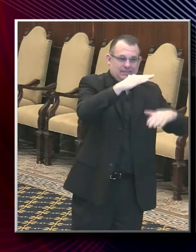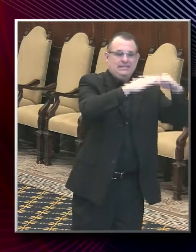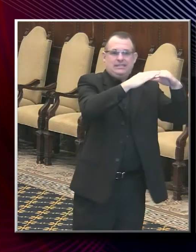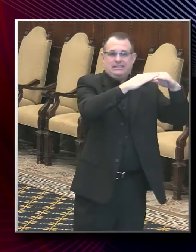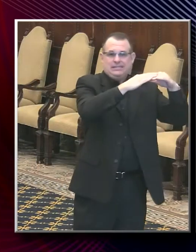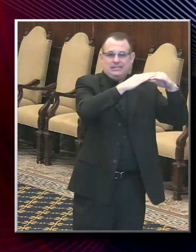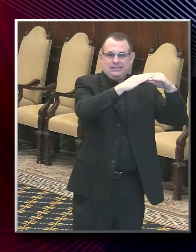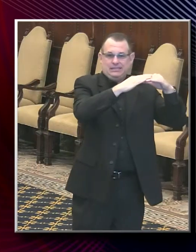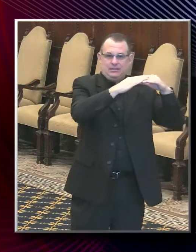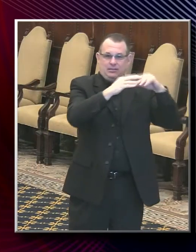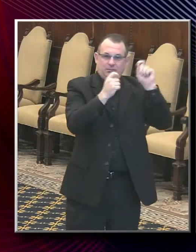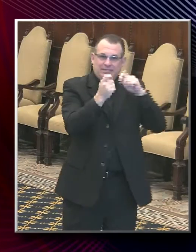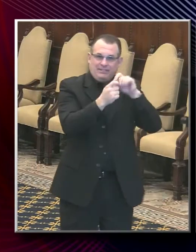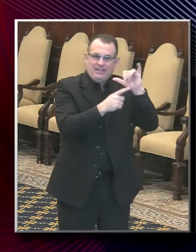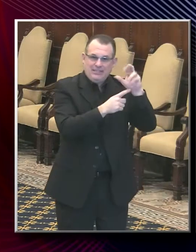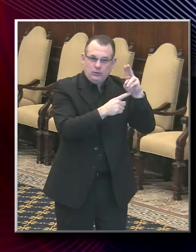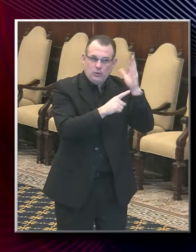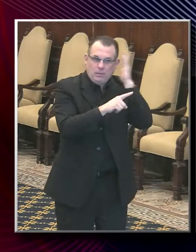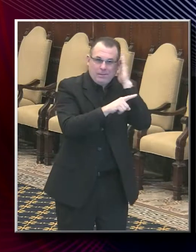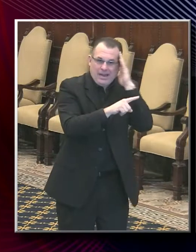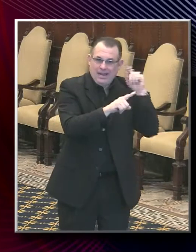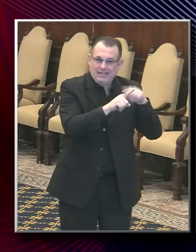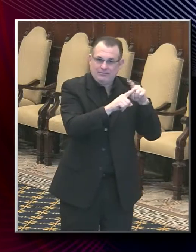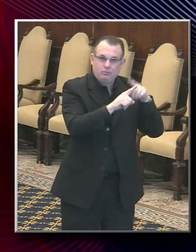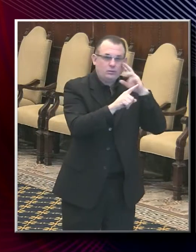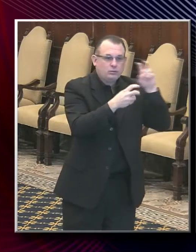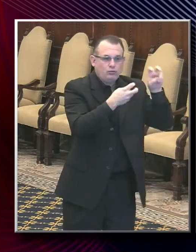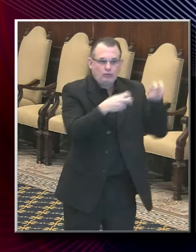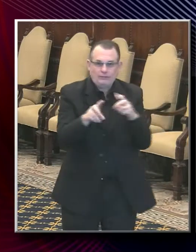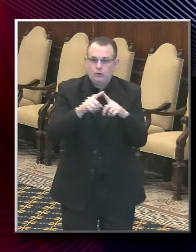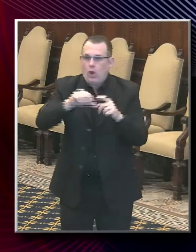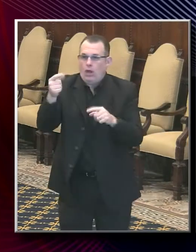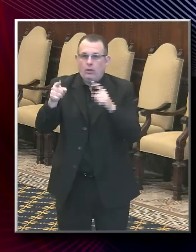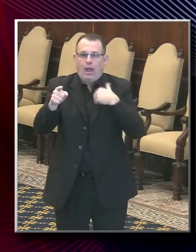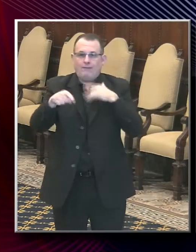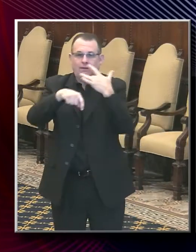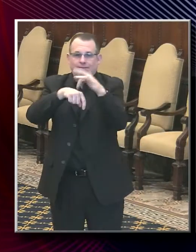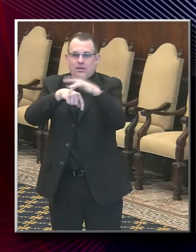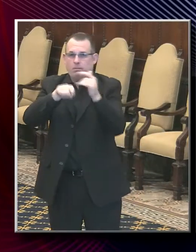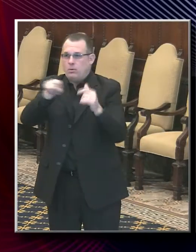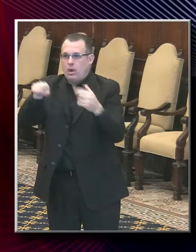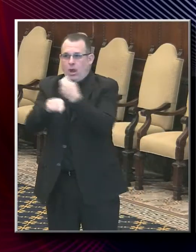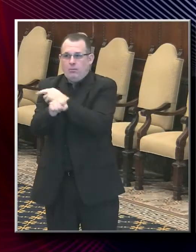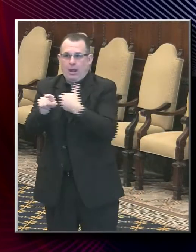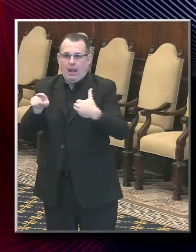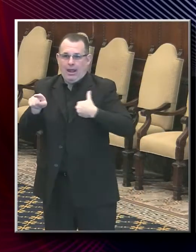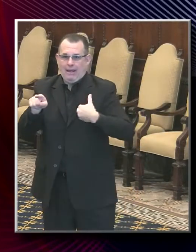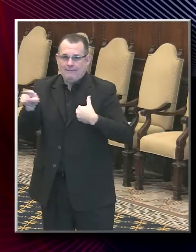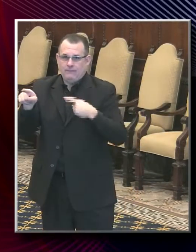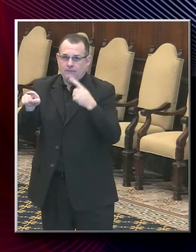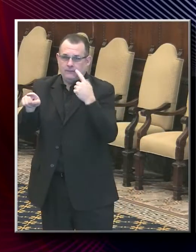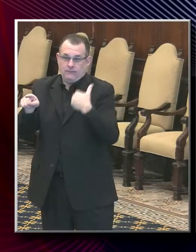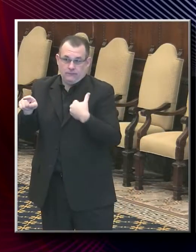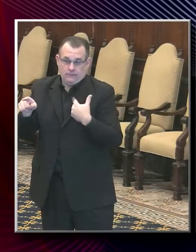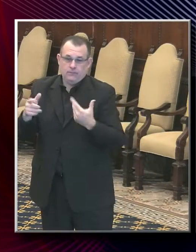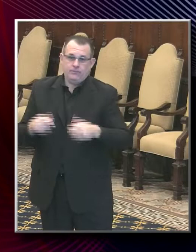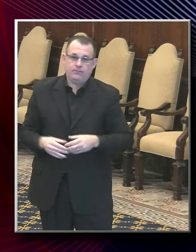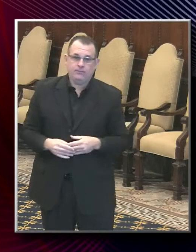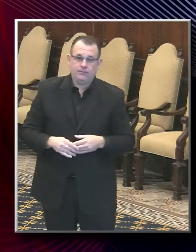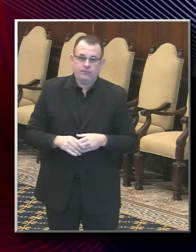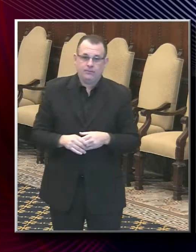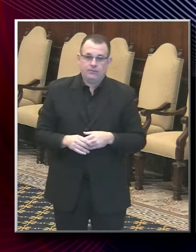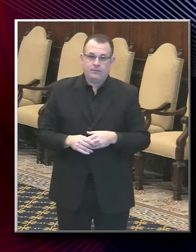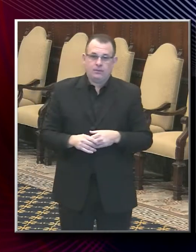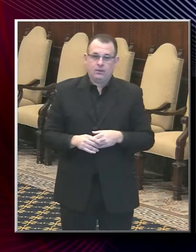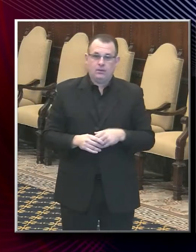ICU beds, and they may need to transfer patients or divert patients to other hospitals. Now, we've been setting up the Leocoris